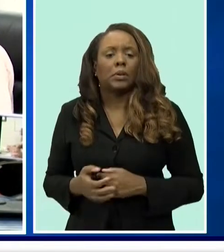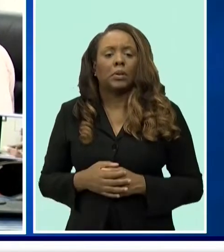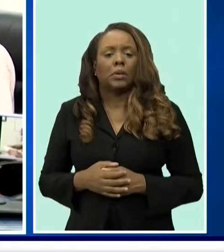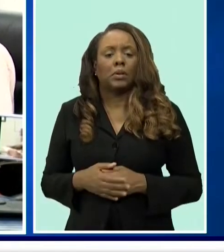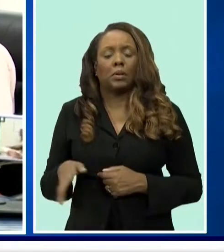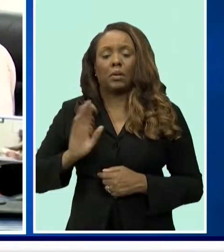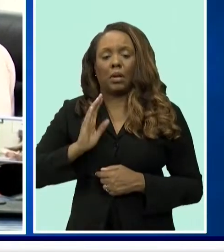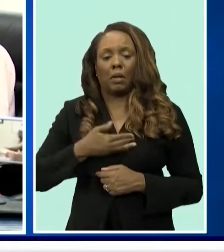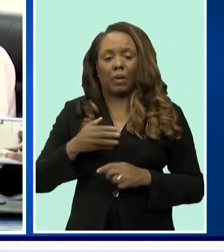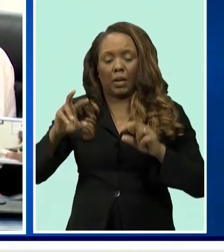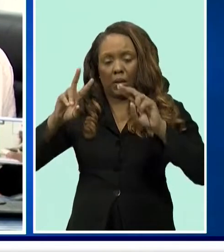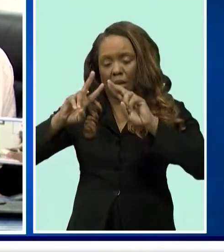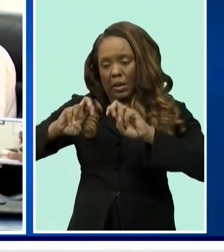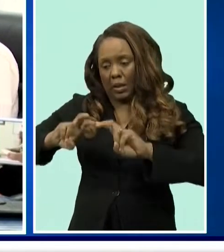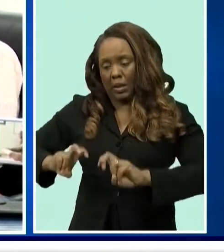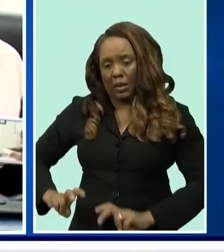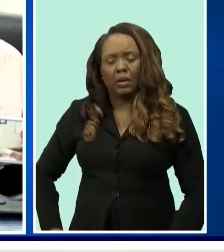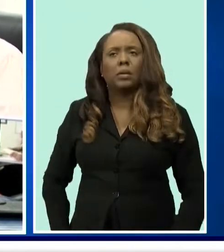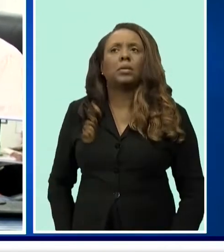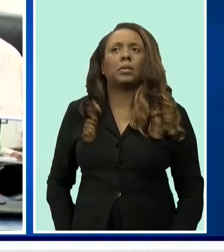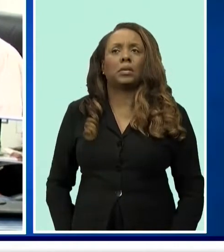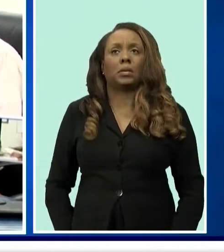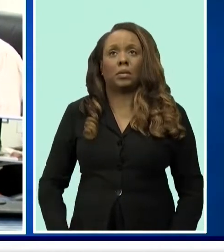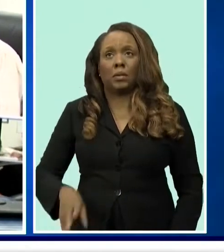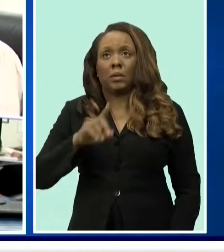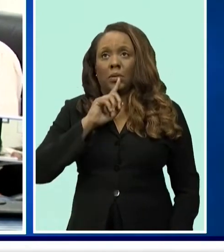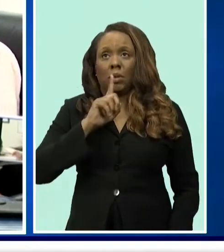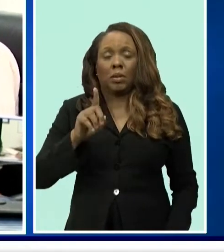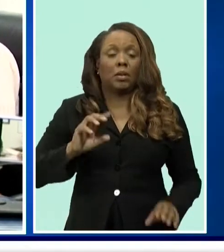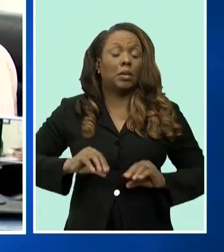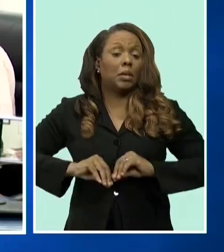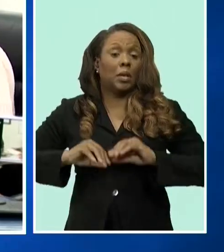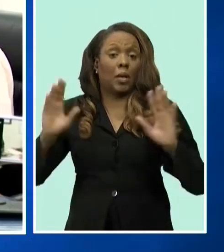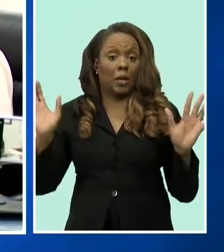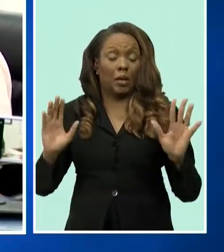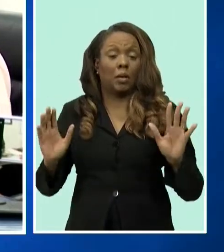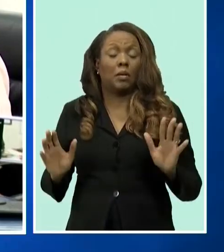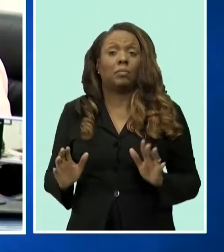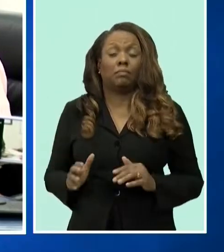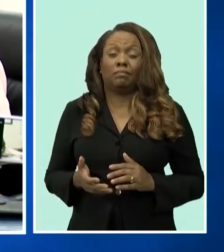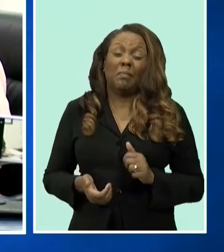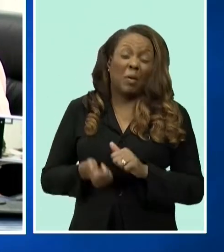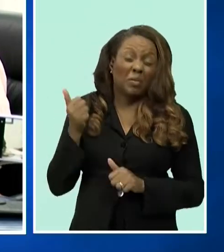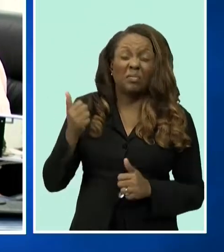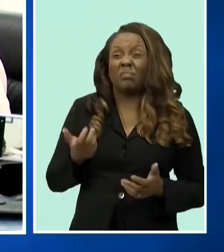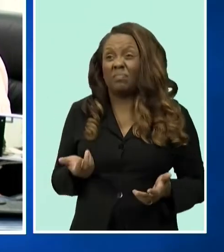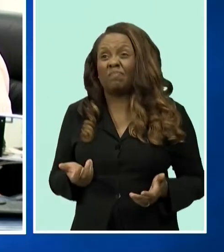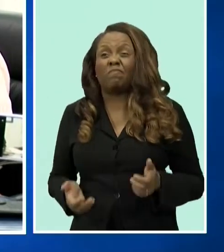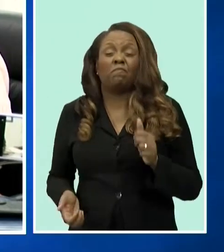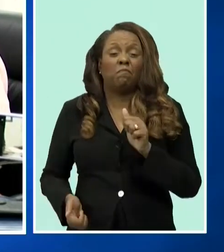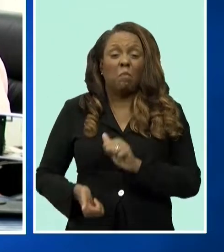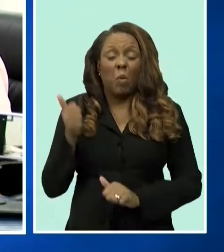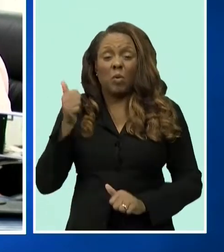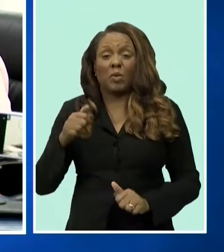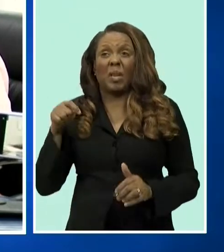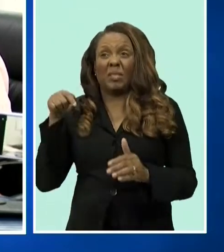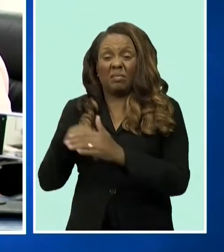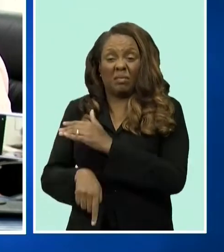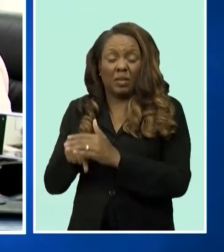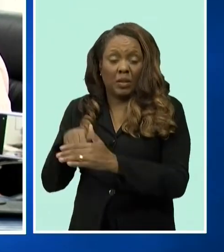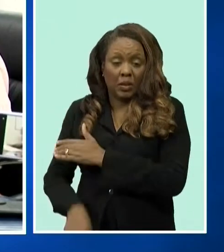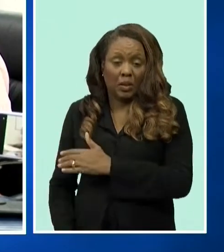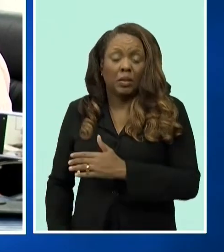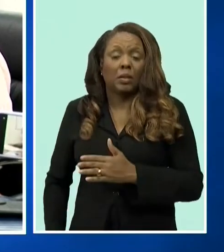investigations, it is very clear to us that the majority of, well, the majority of these murders